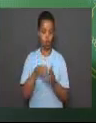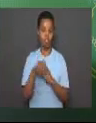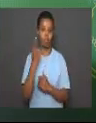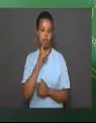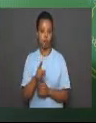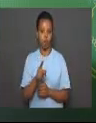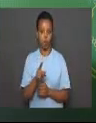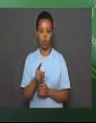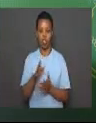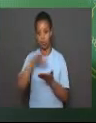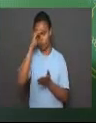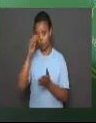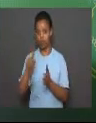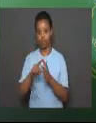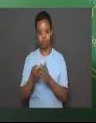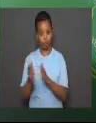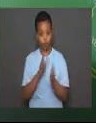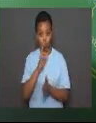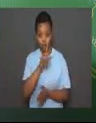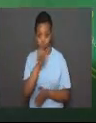to begin the lesson, students?